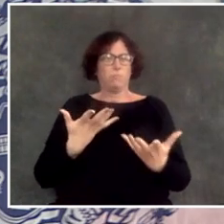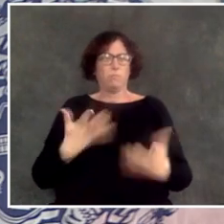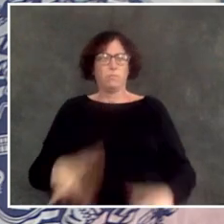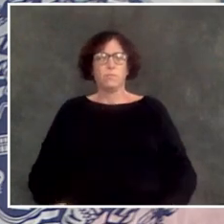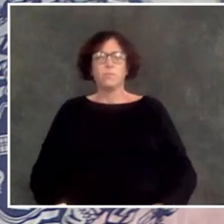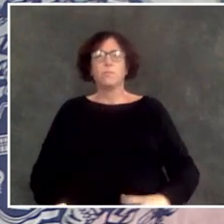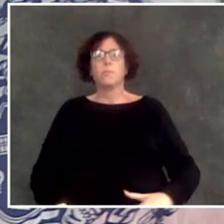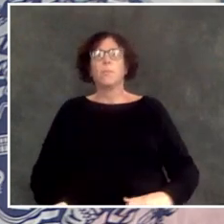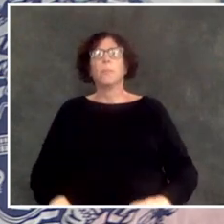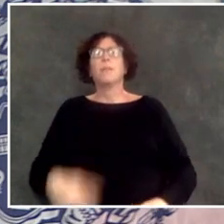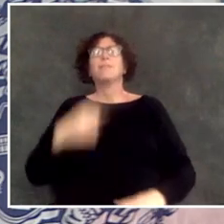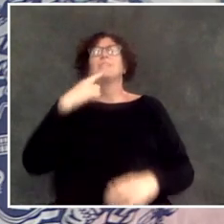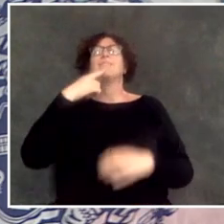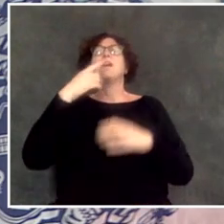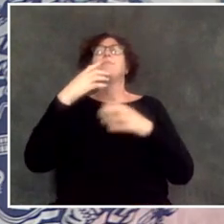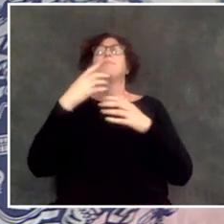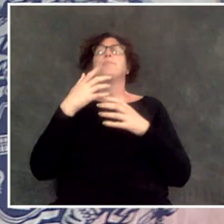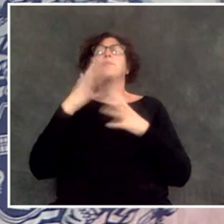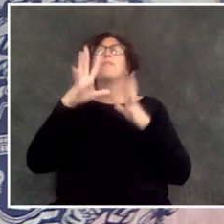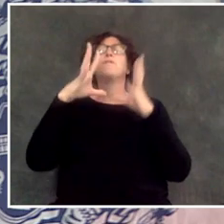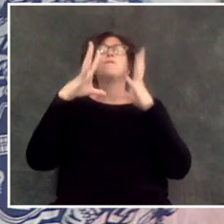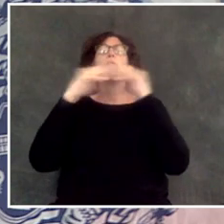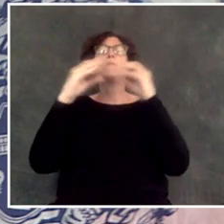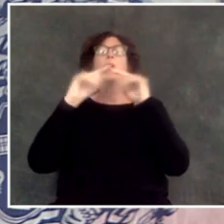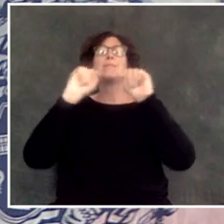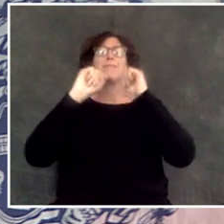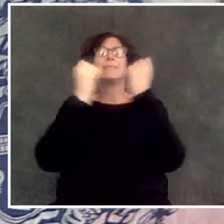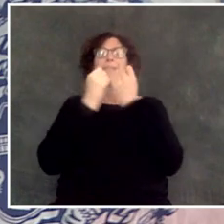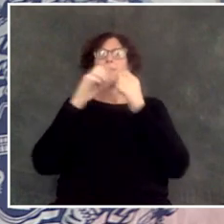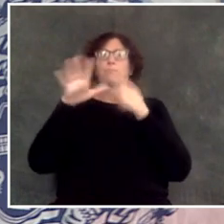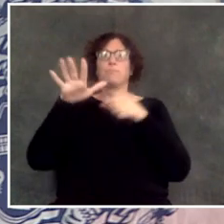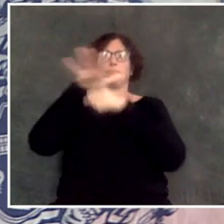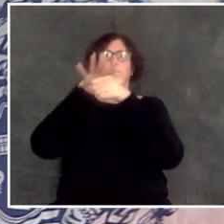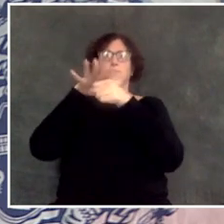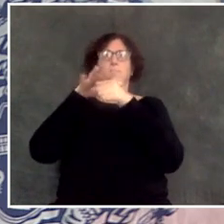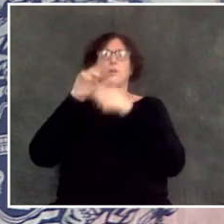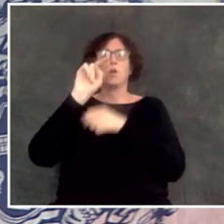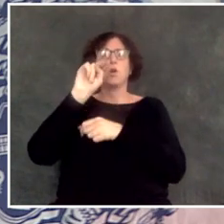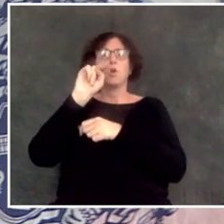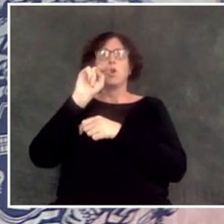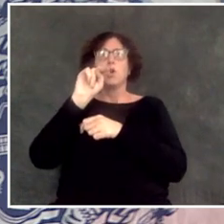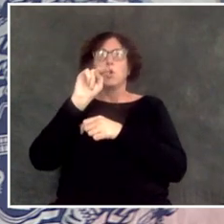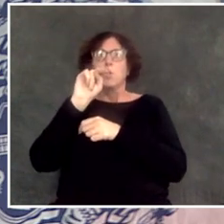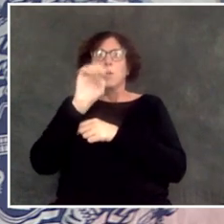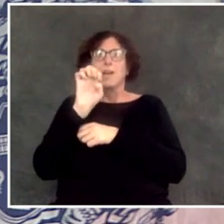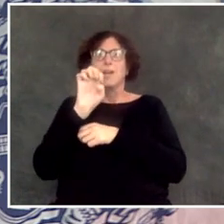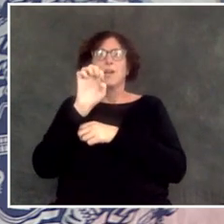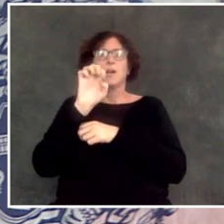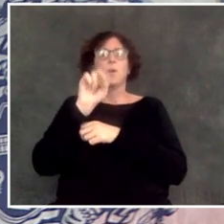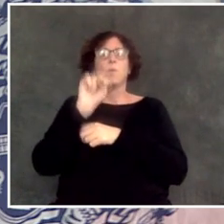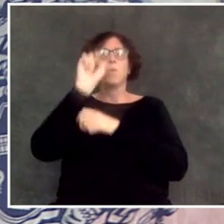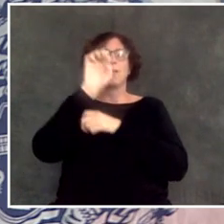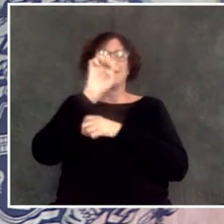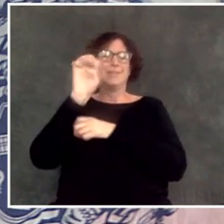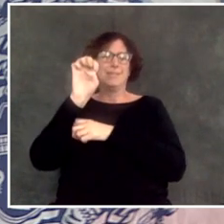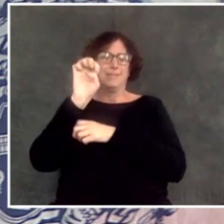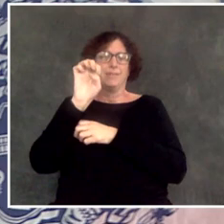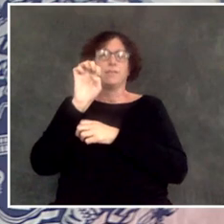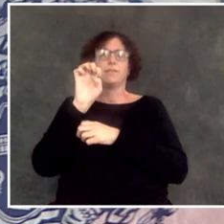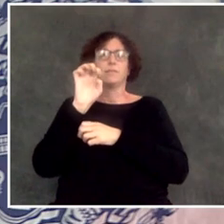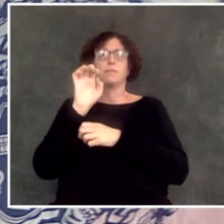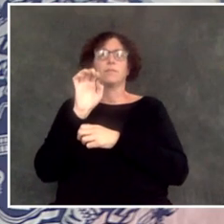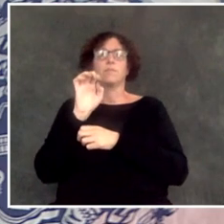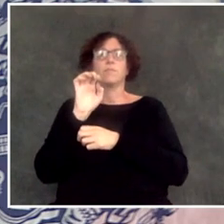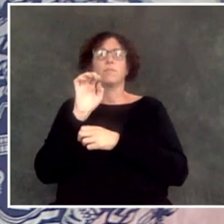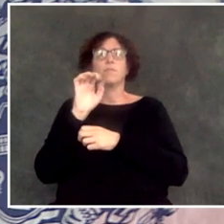just in the last hour, I think they had a big public flight. They flew to China. They got, you know, like almost 2 million masks, and they